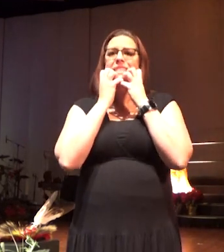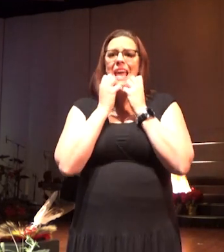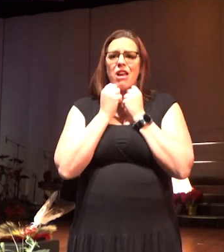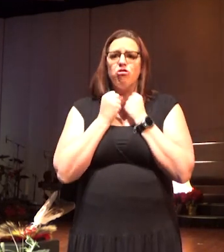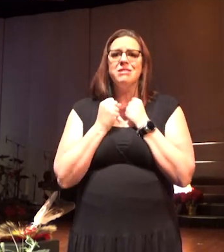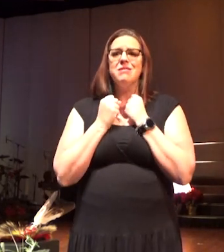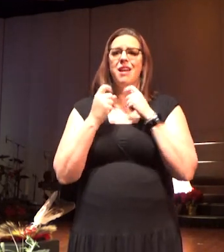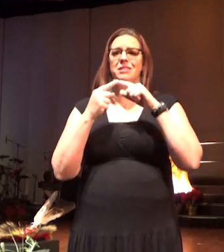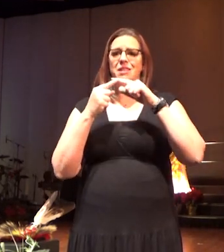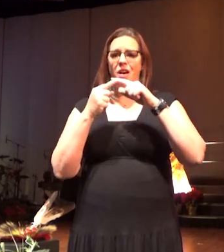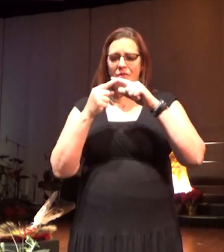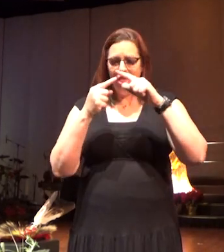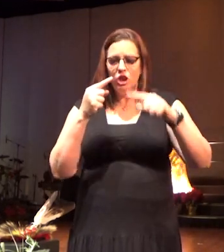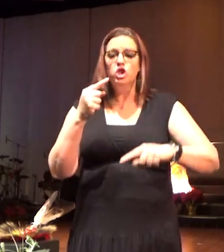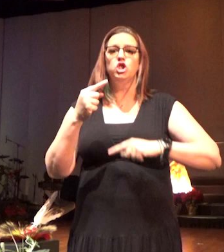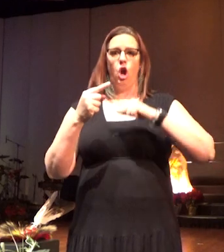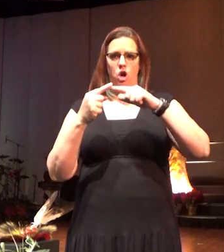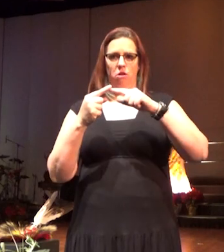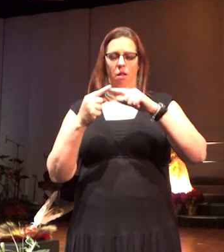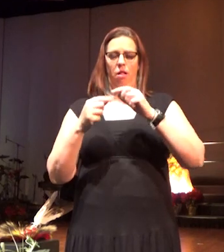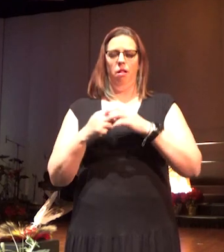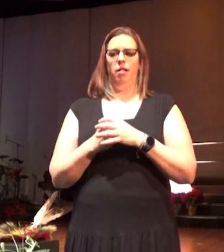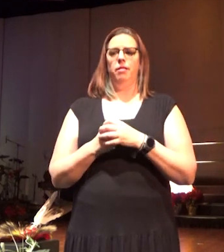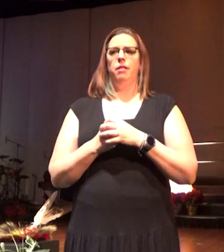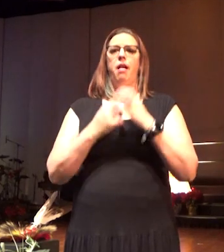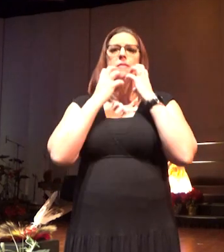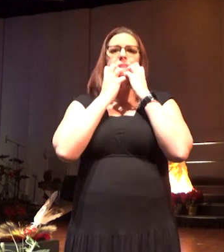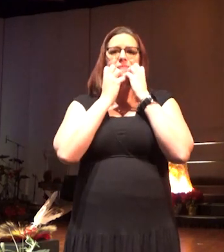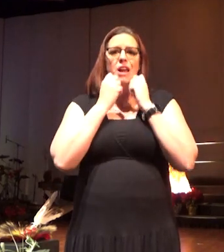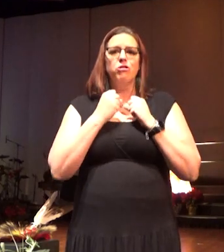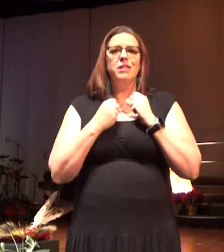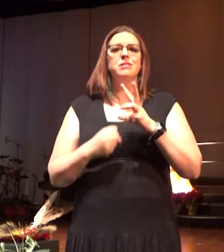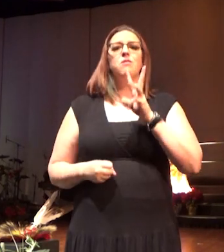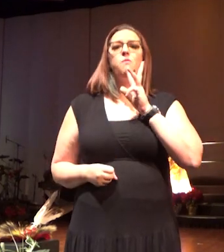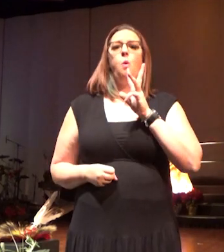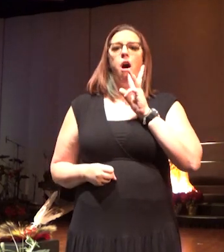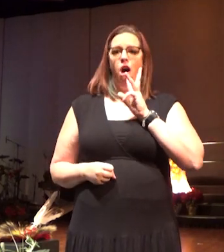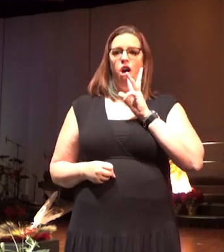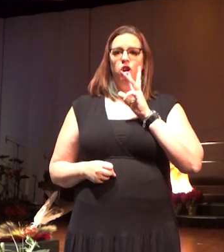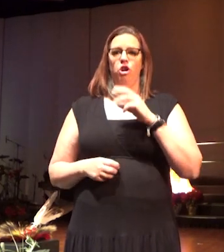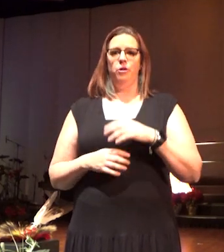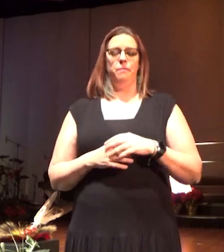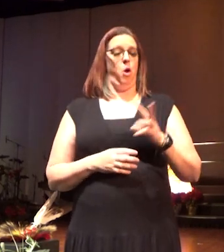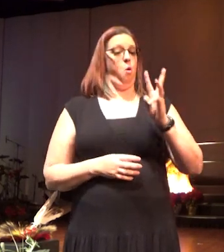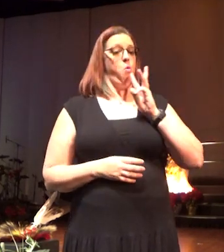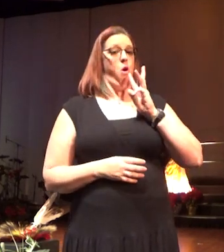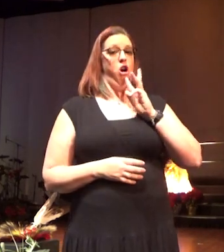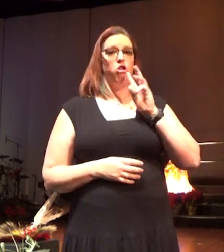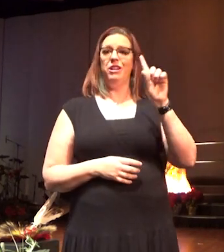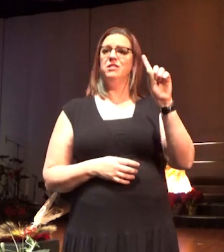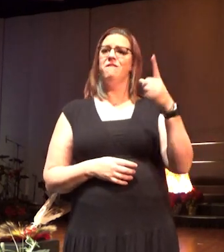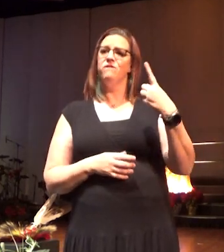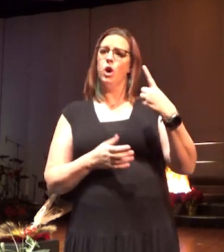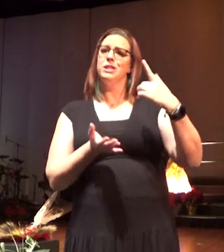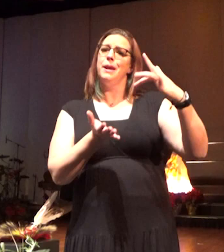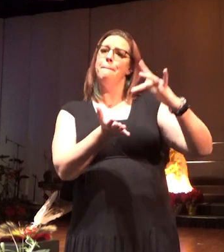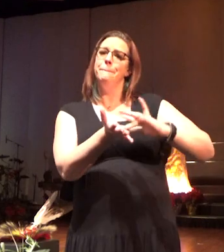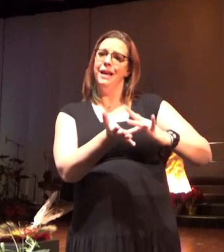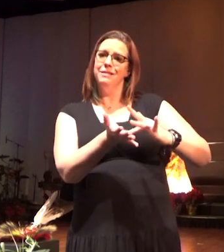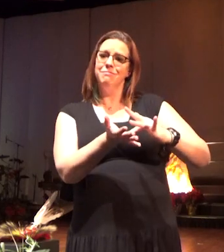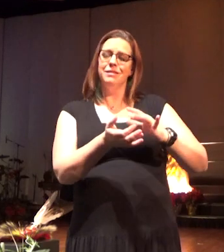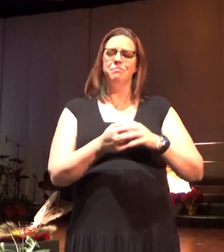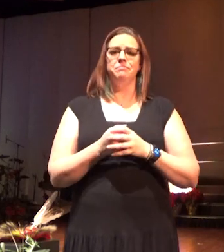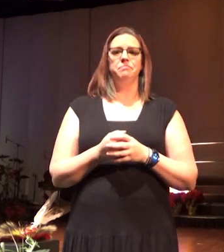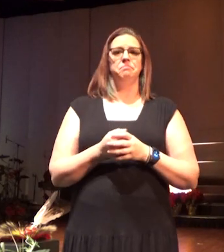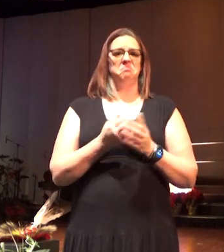of the circle, indeed, the sacredness of water. Water being the first medicine. Water